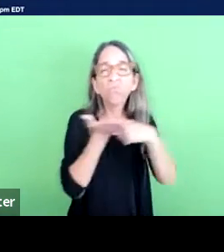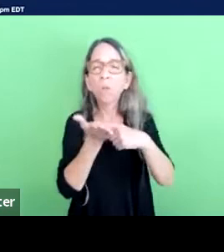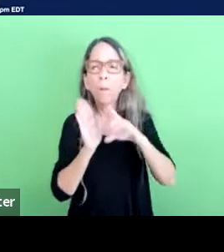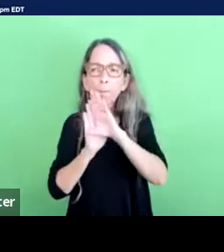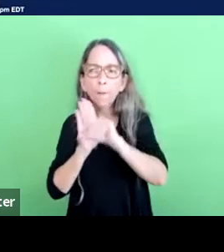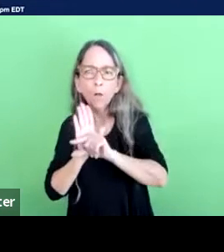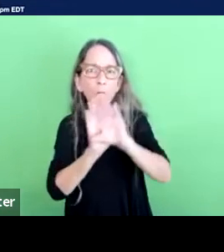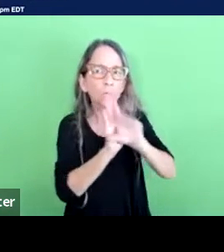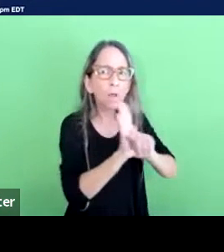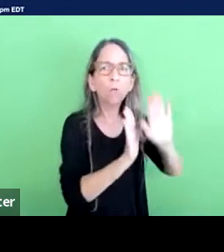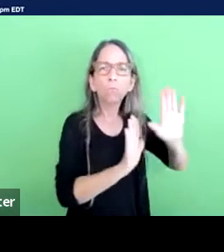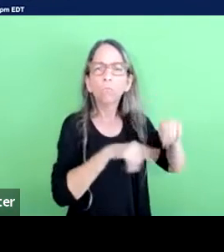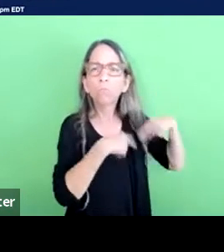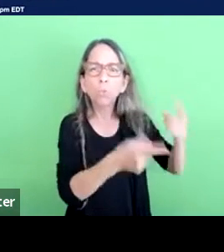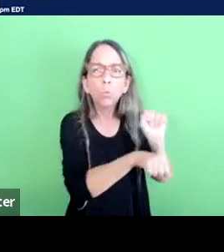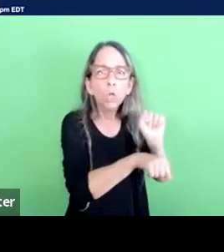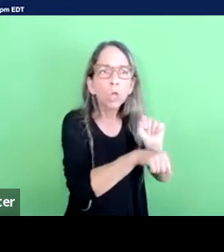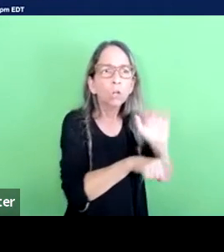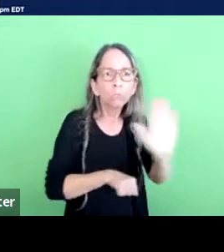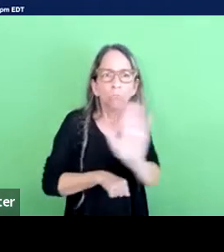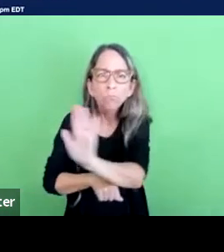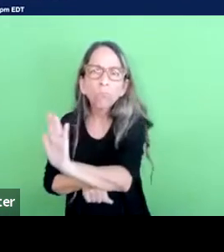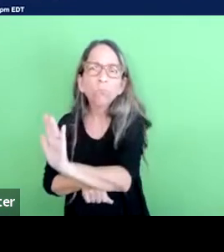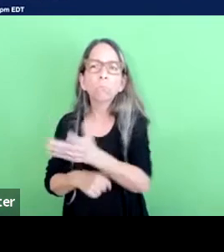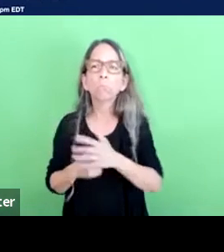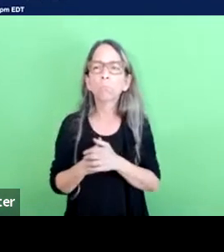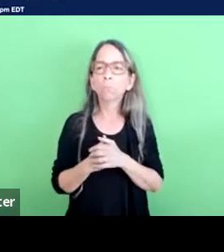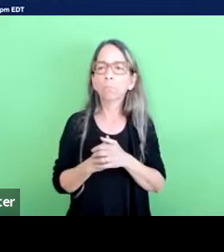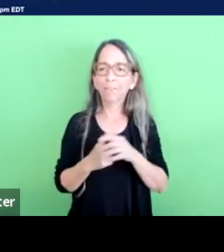we'll start with Christina. I'm sorry, Linda.